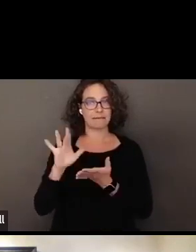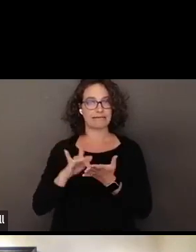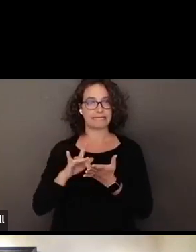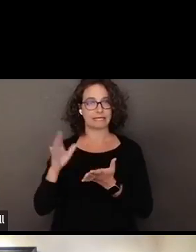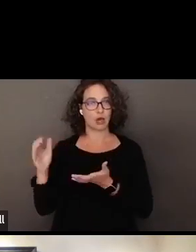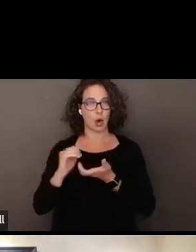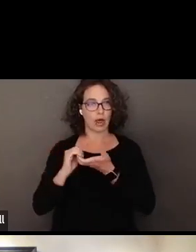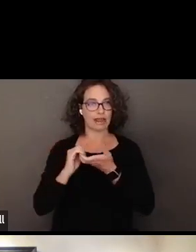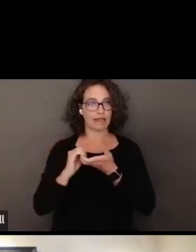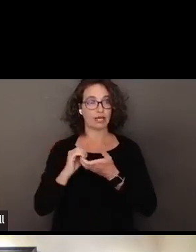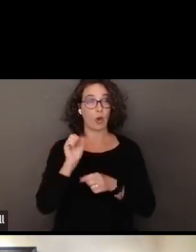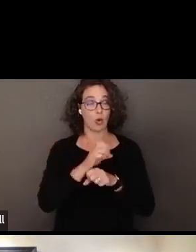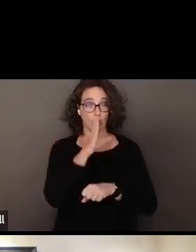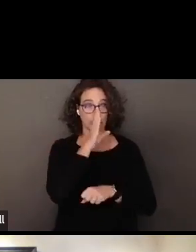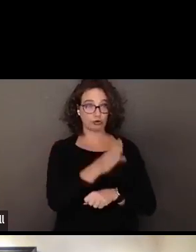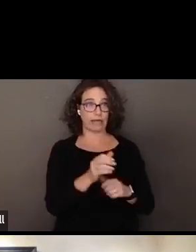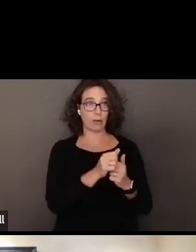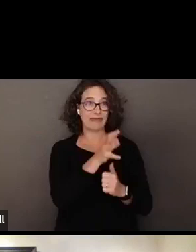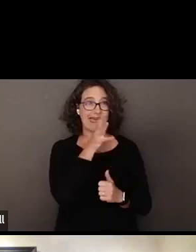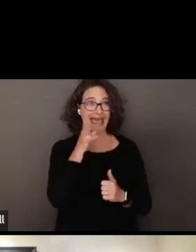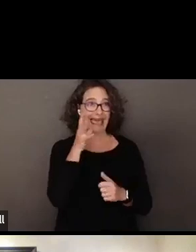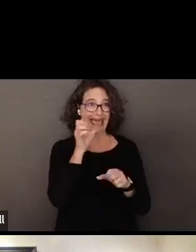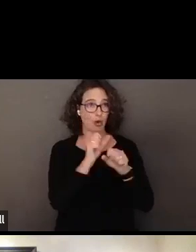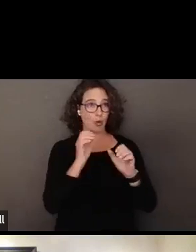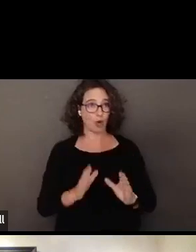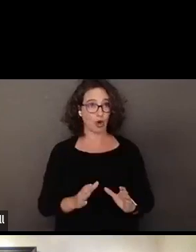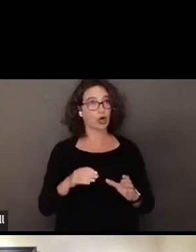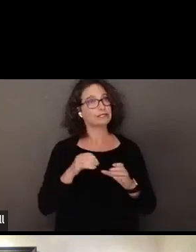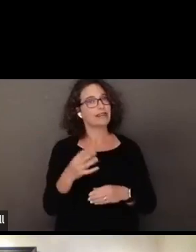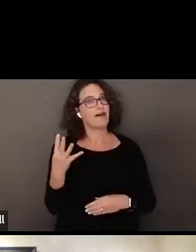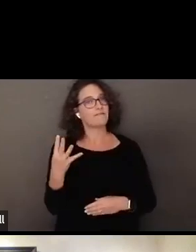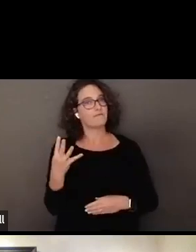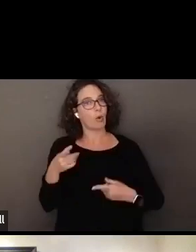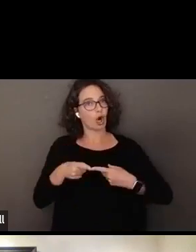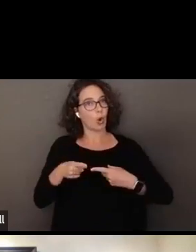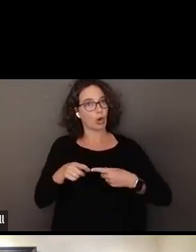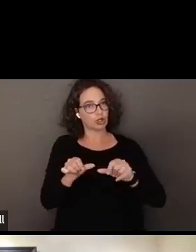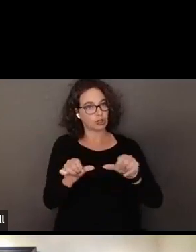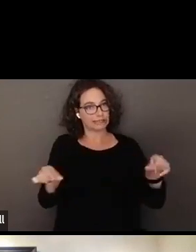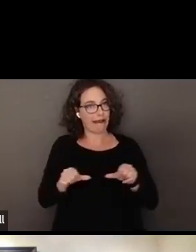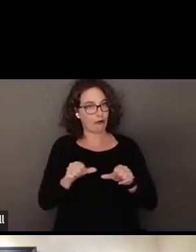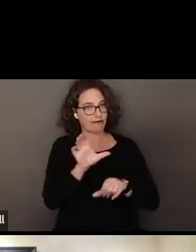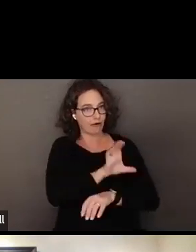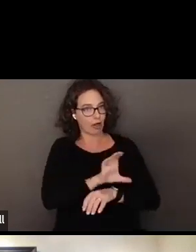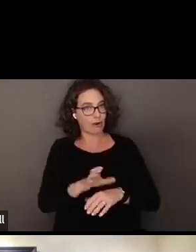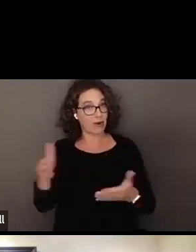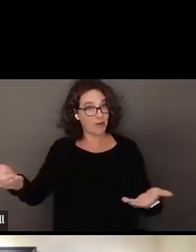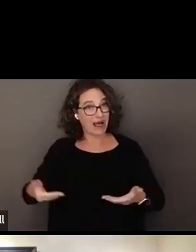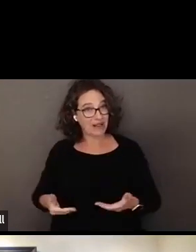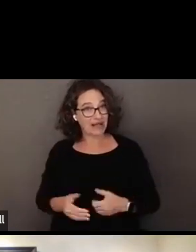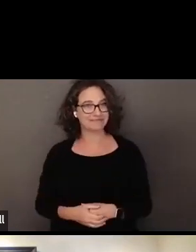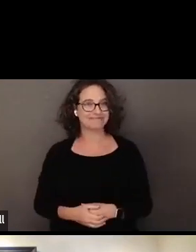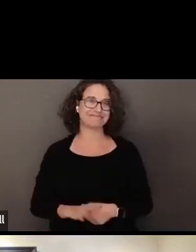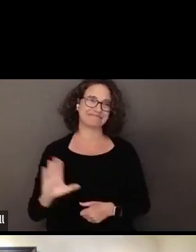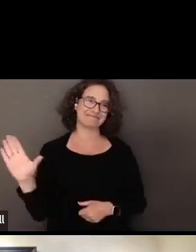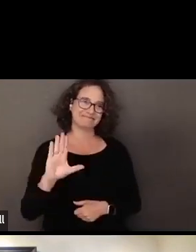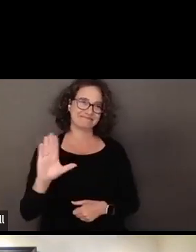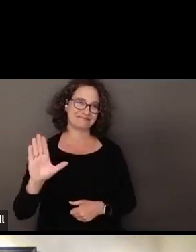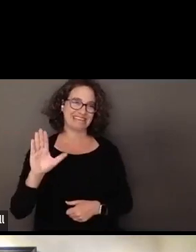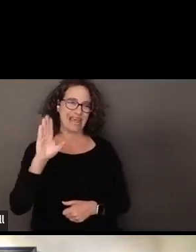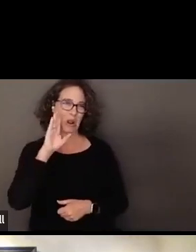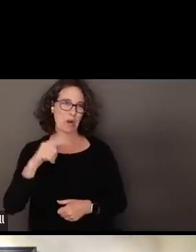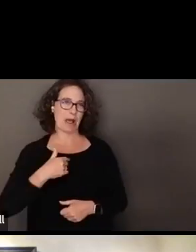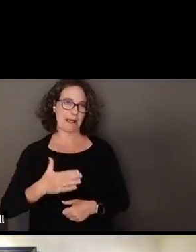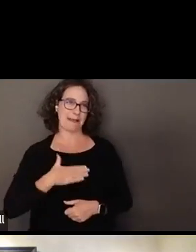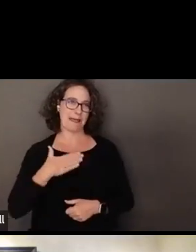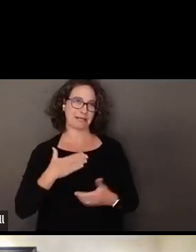with ag workers in the Four Corners region of Colorado. Welcome, Mariel. Hi, hello, everyone. Happy to be here as